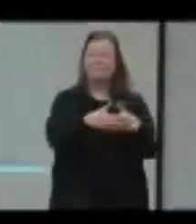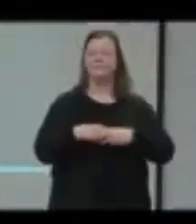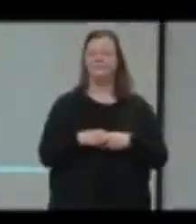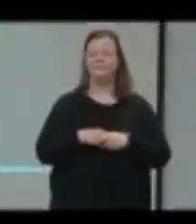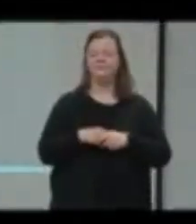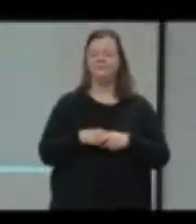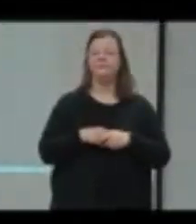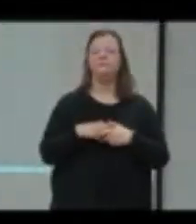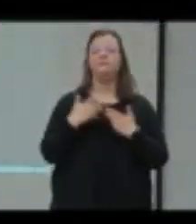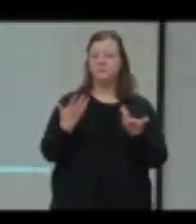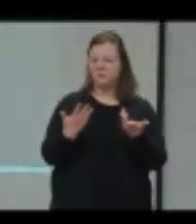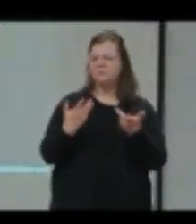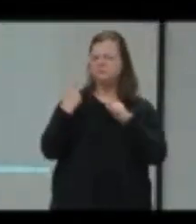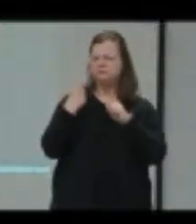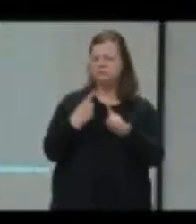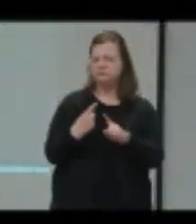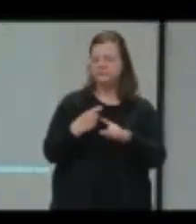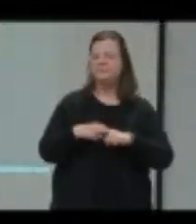With that being said,